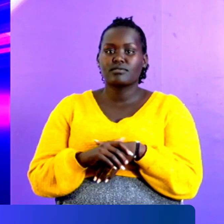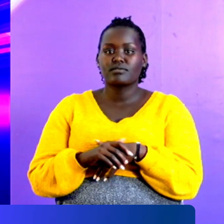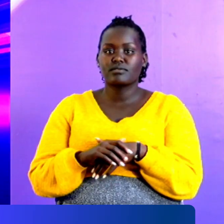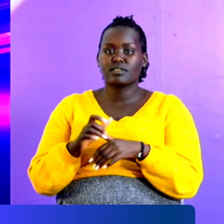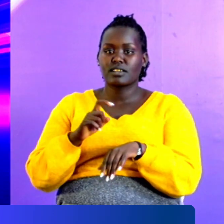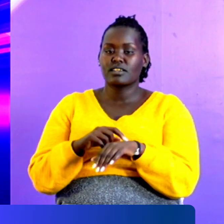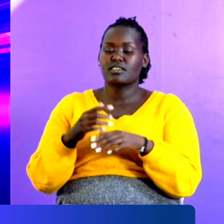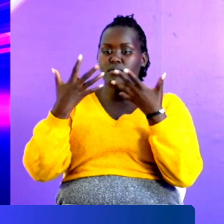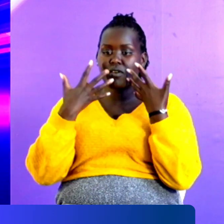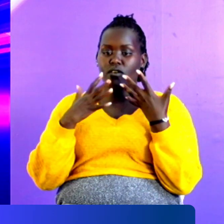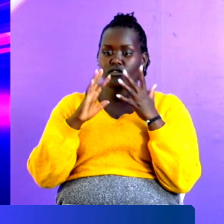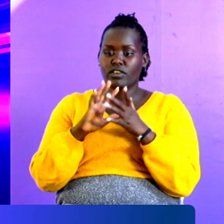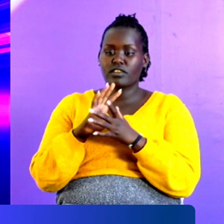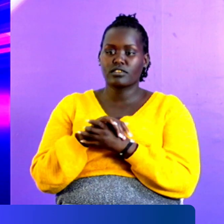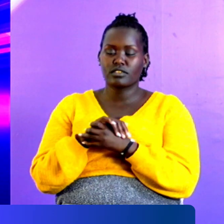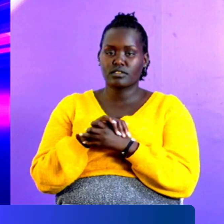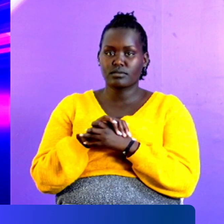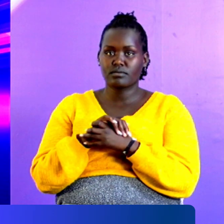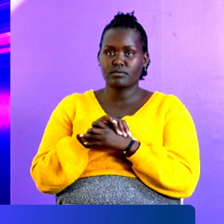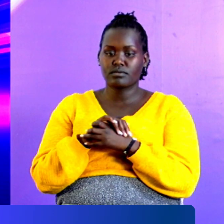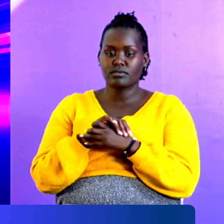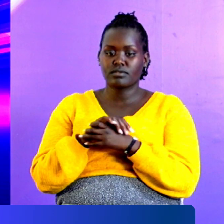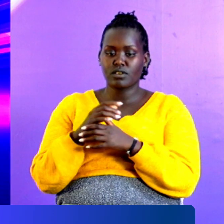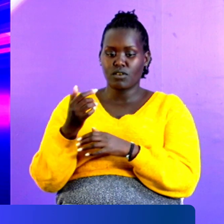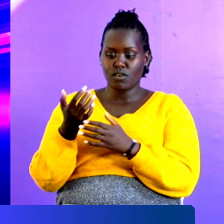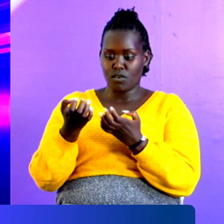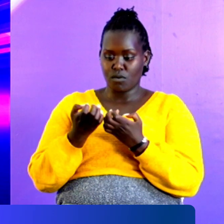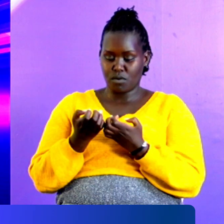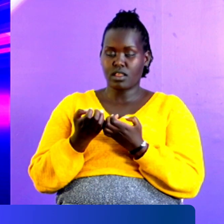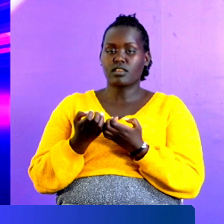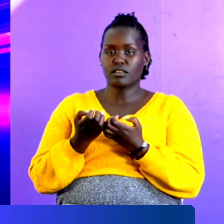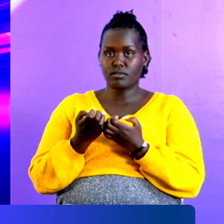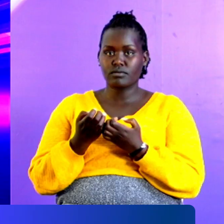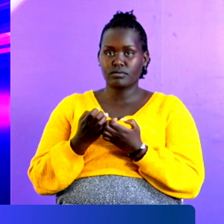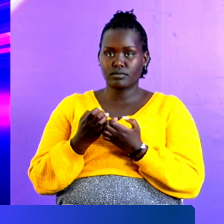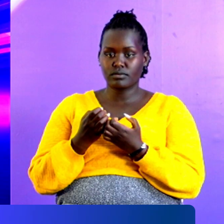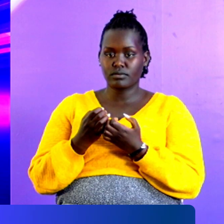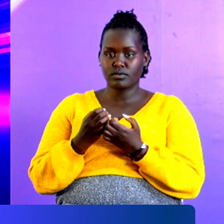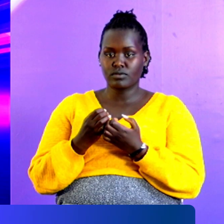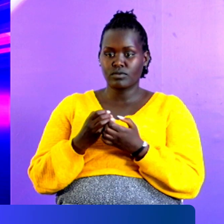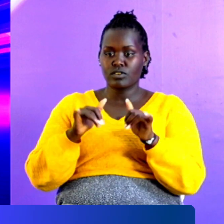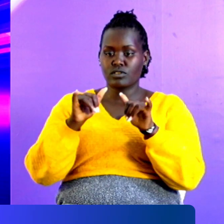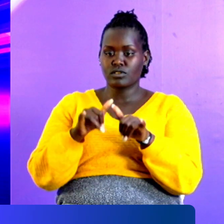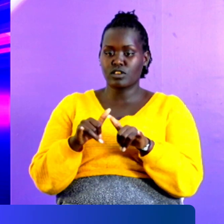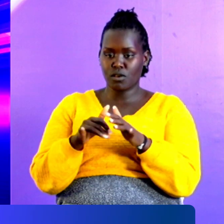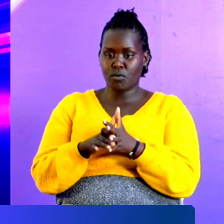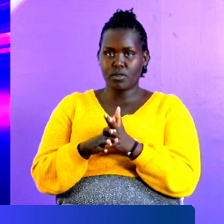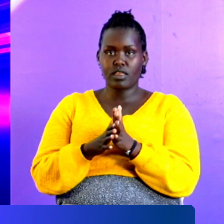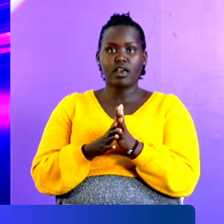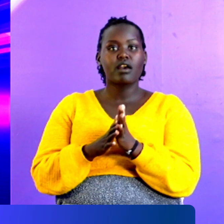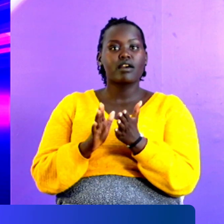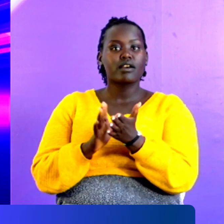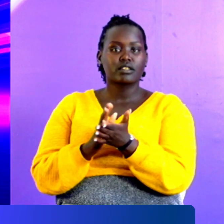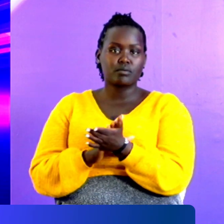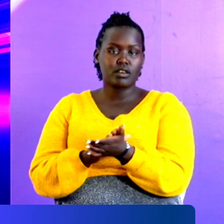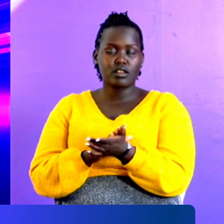we're winding up, we need to maintain the momentum. Yeah.